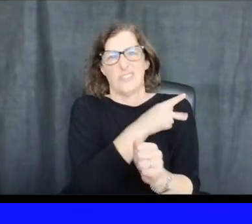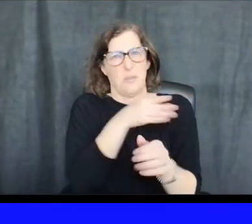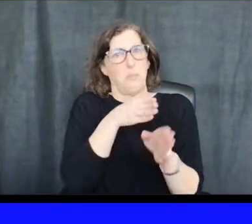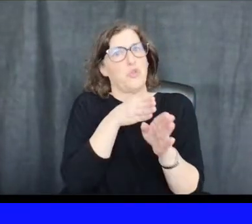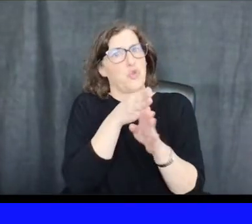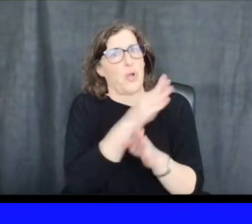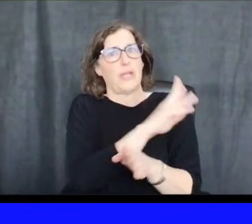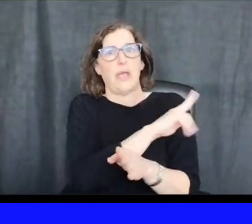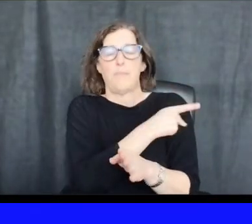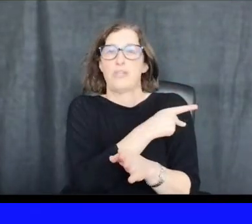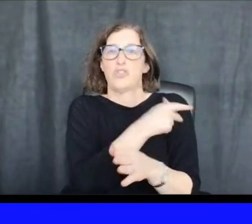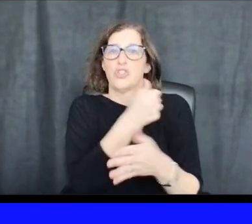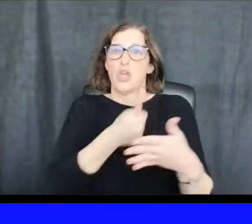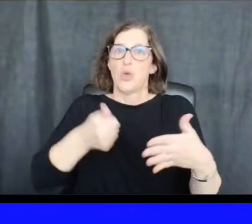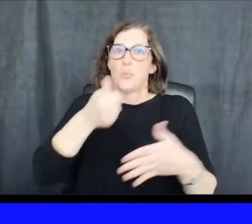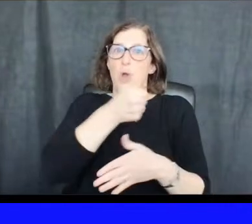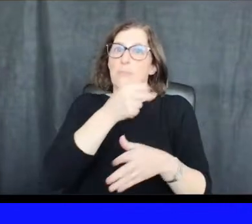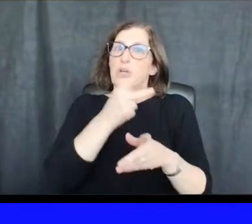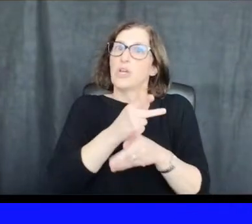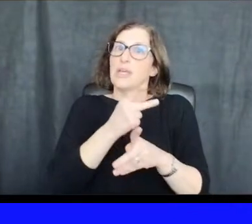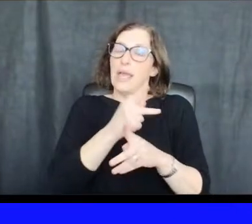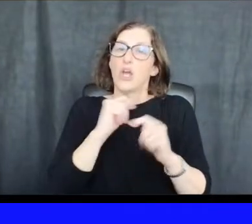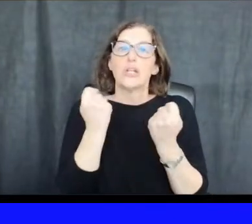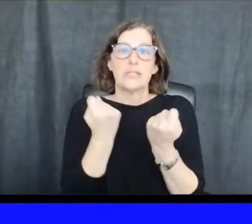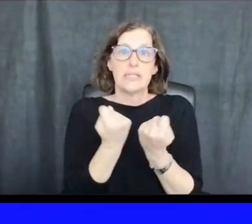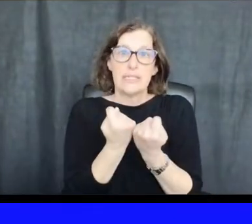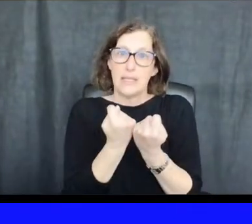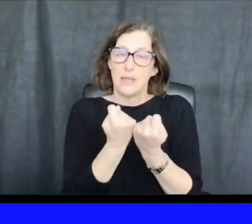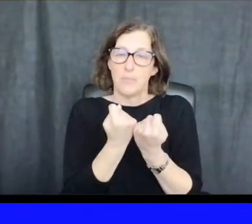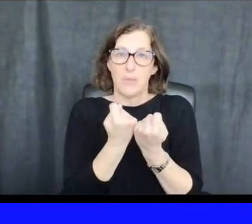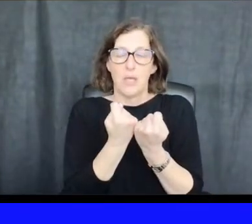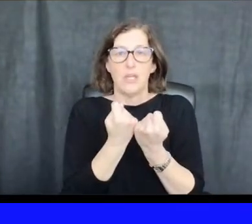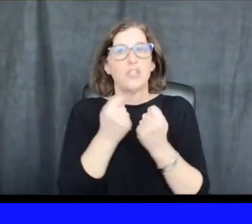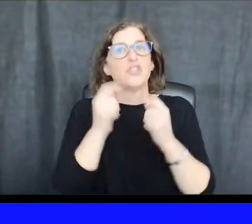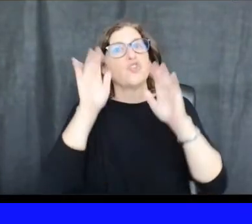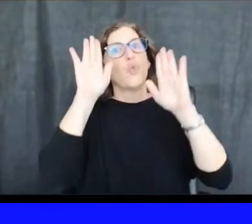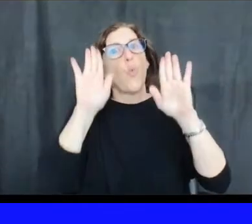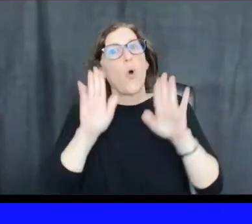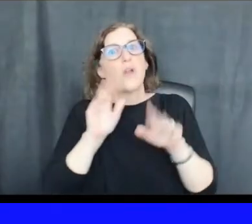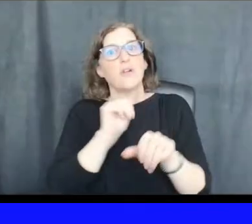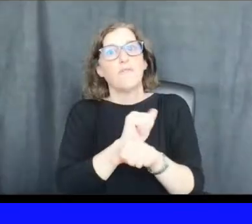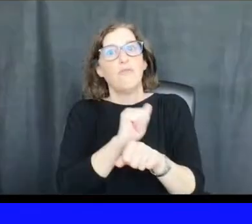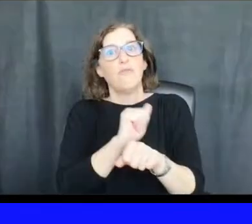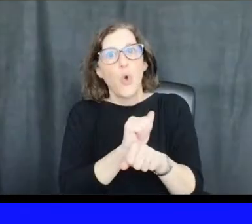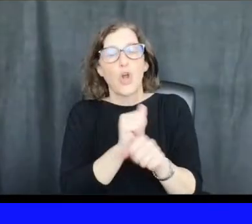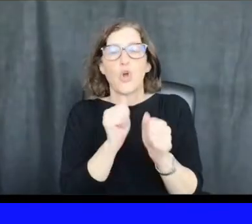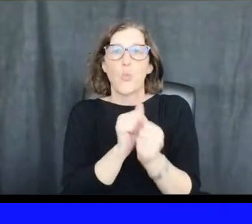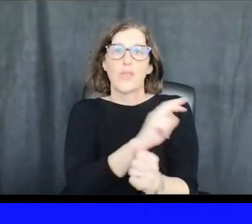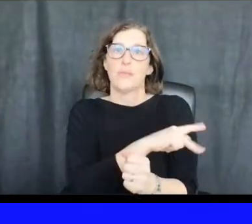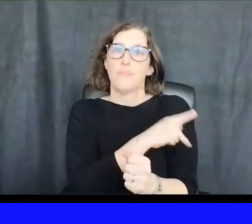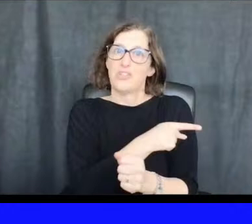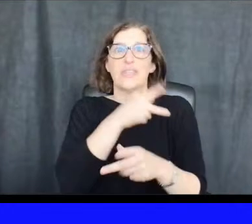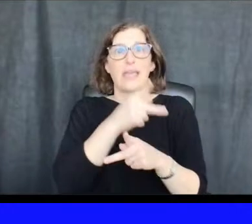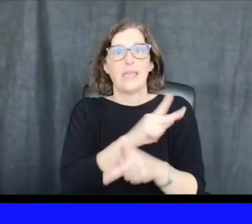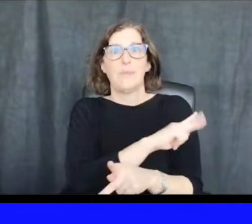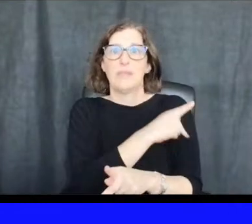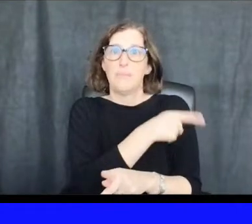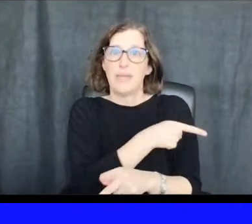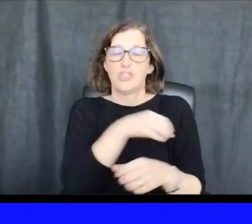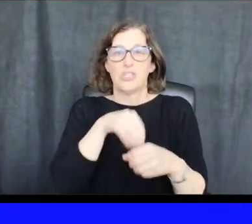to achieve their best health, they need more clinical partners. And as we dug into the